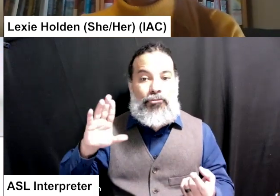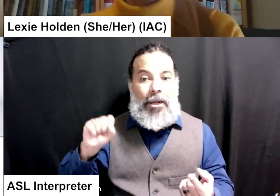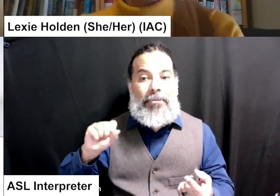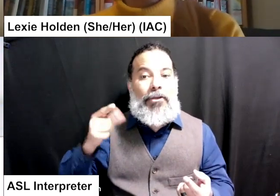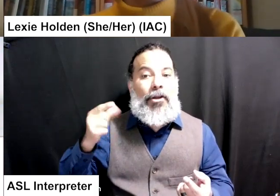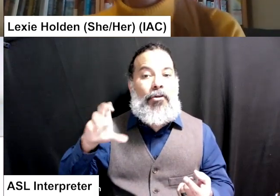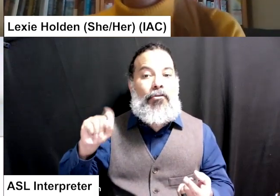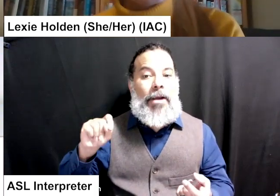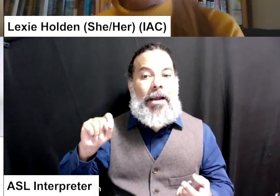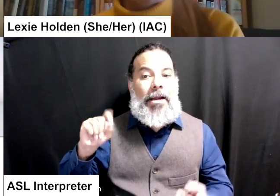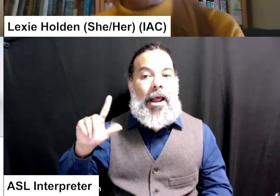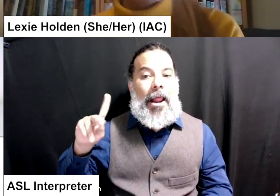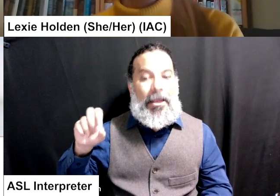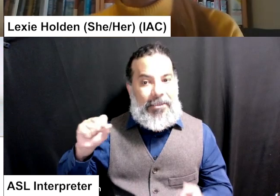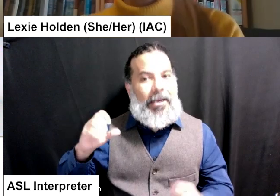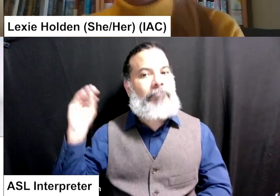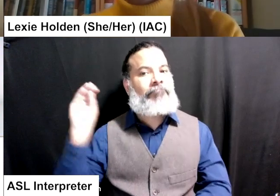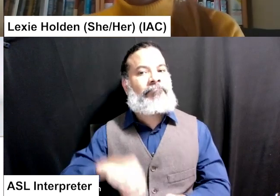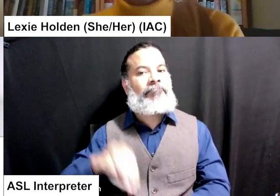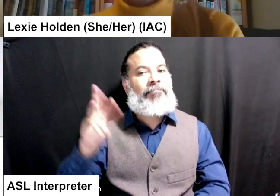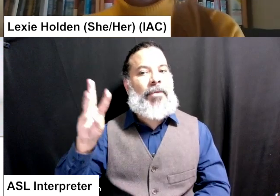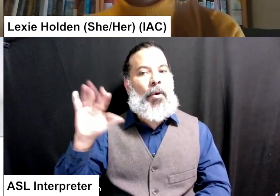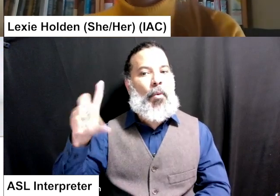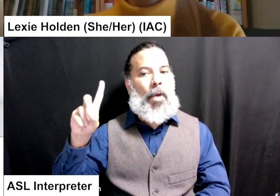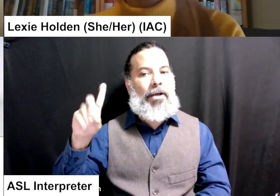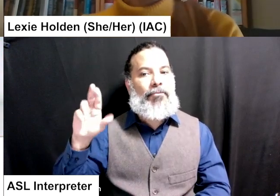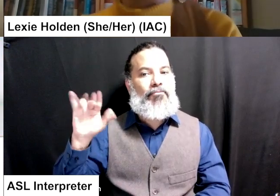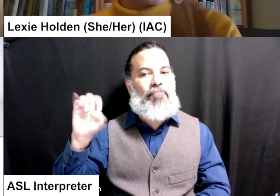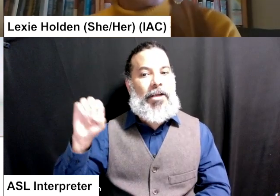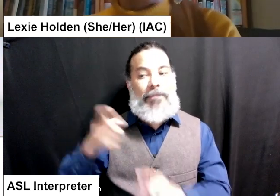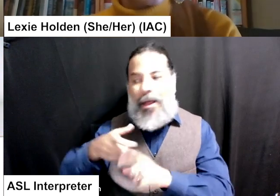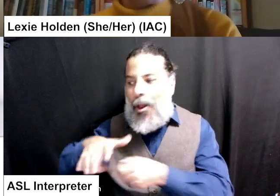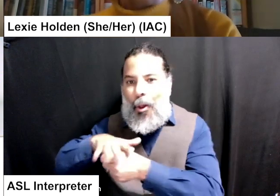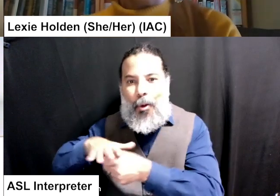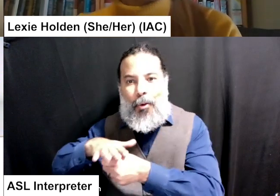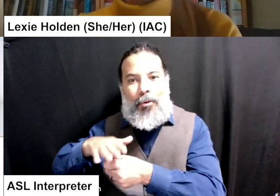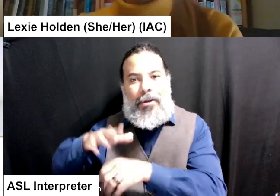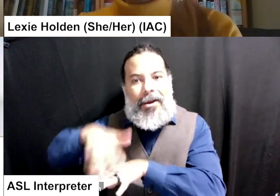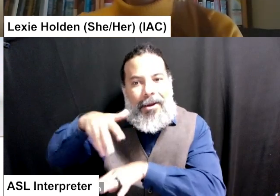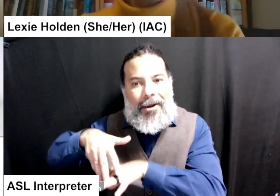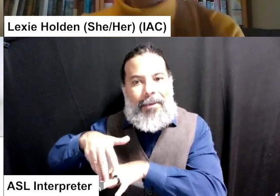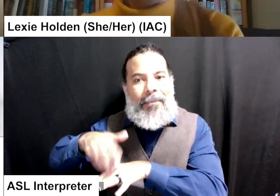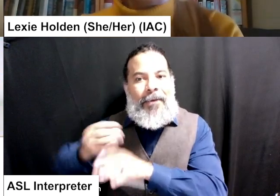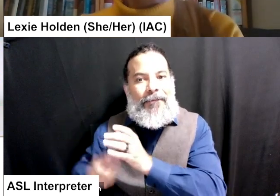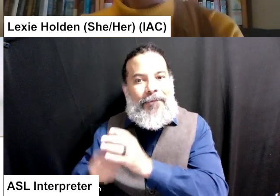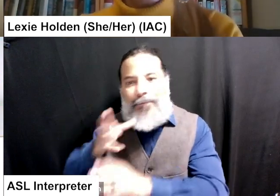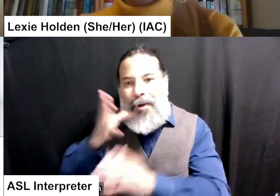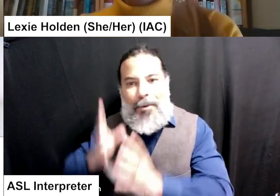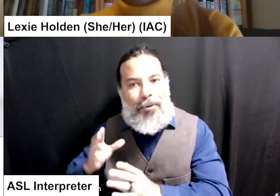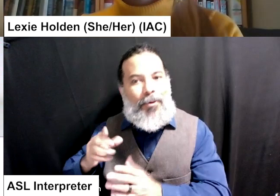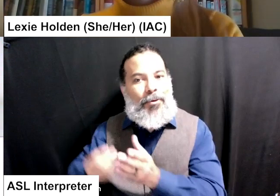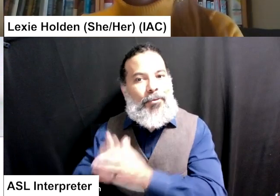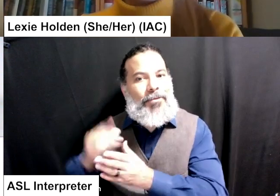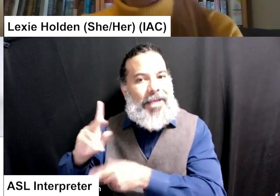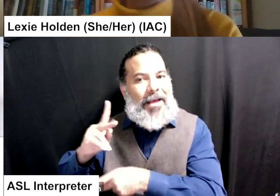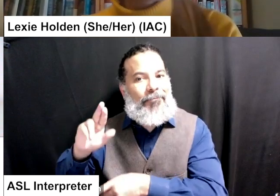able to put in wild rice from their local Native American farmer who's growing wild rice. Or in the Pacific Northwest, they're able to